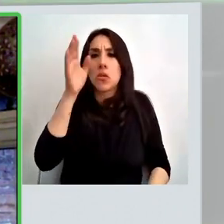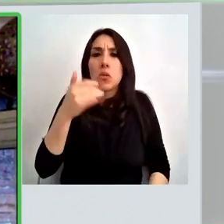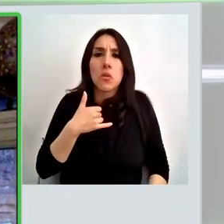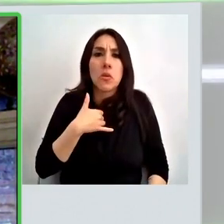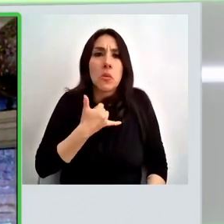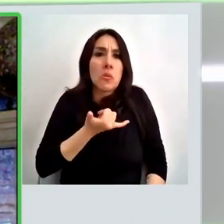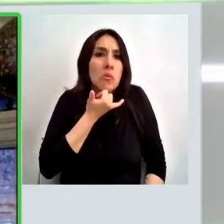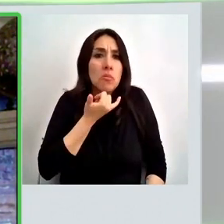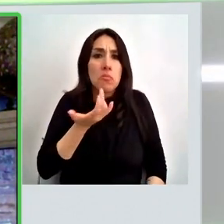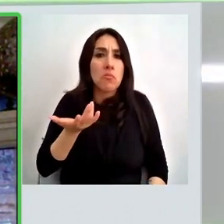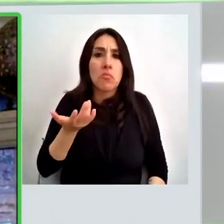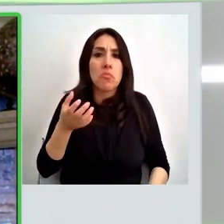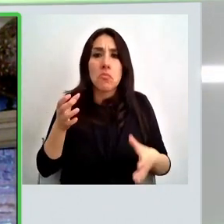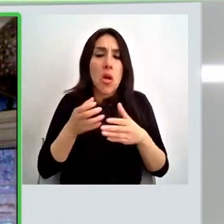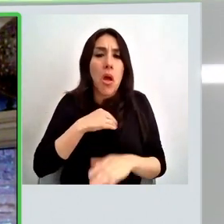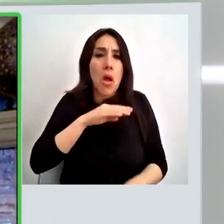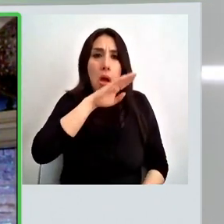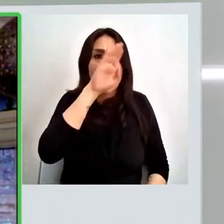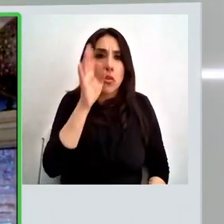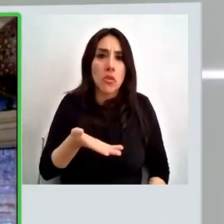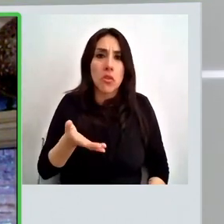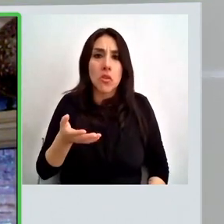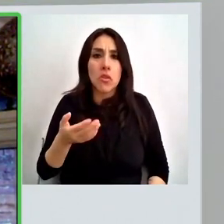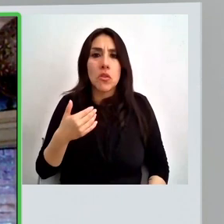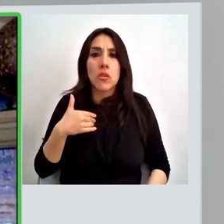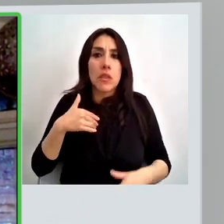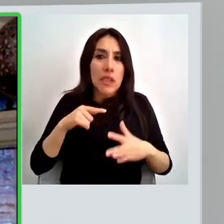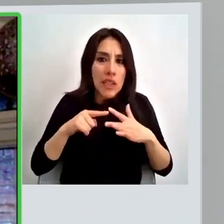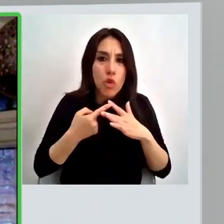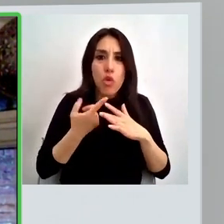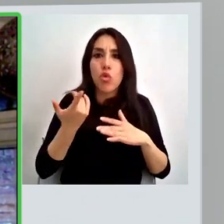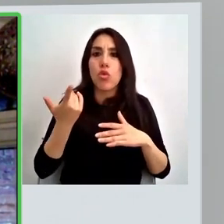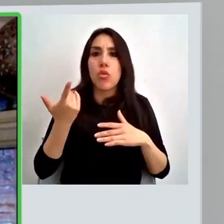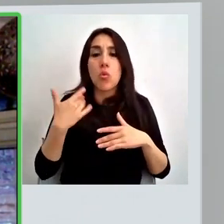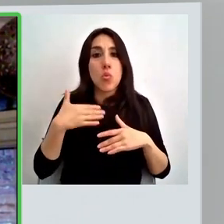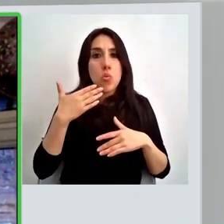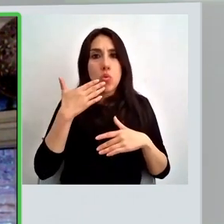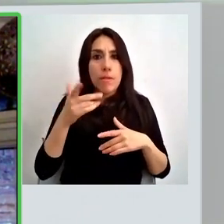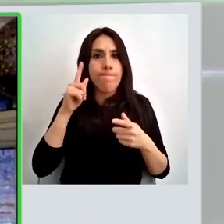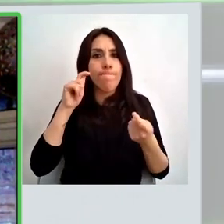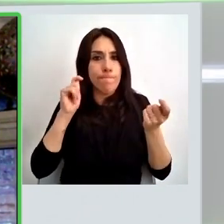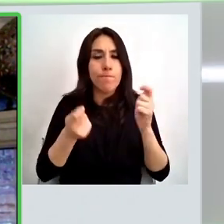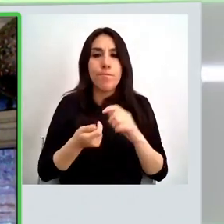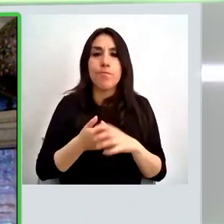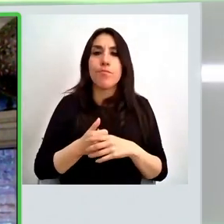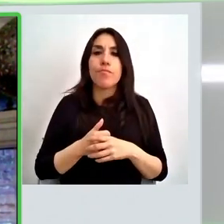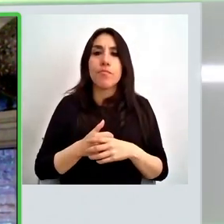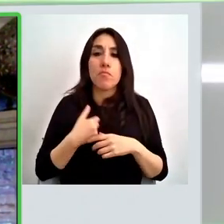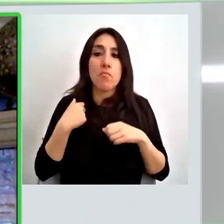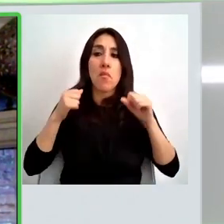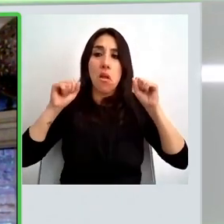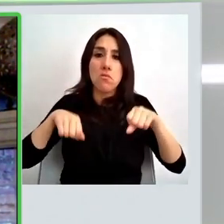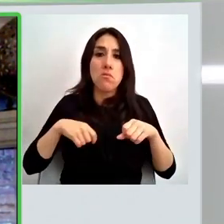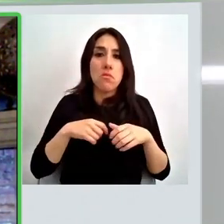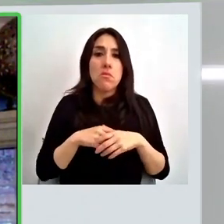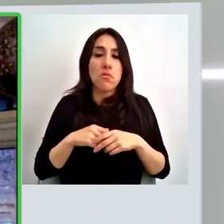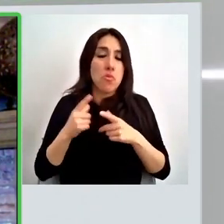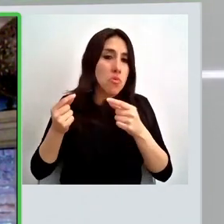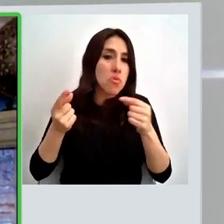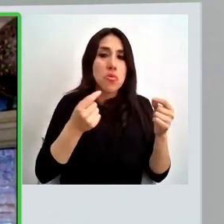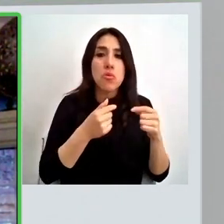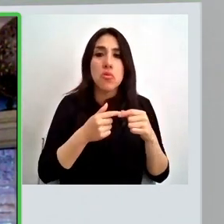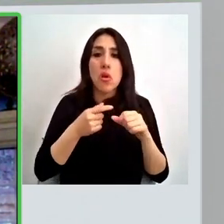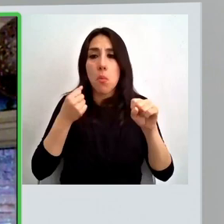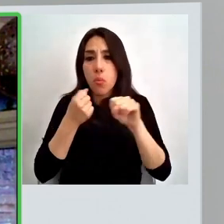and positivity and peer group support. So some very early simple steps that could be